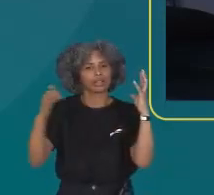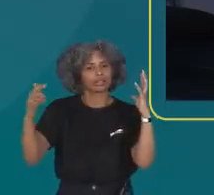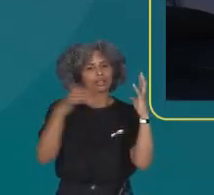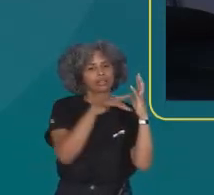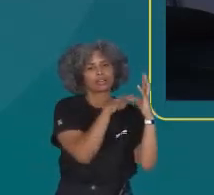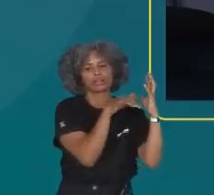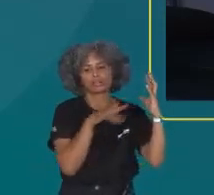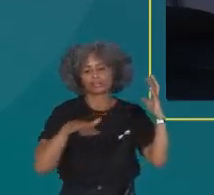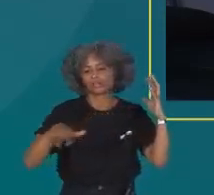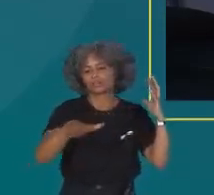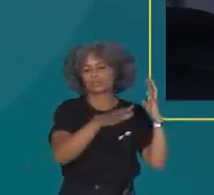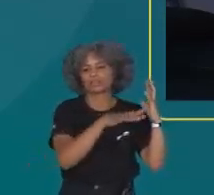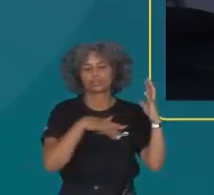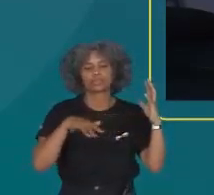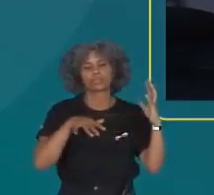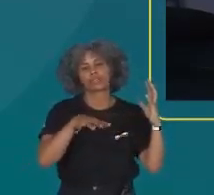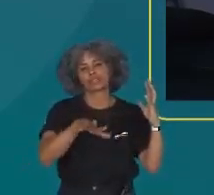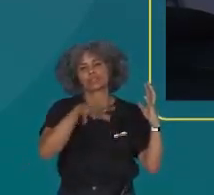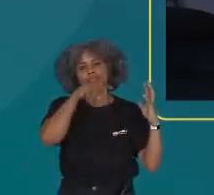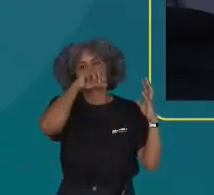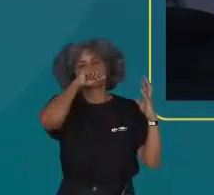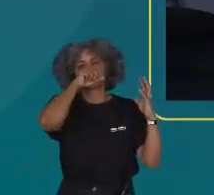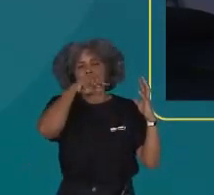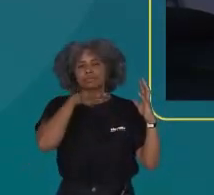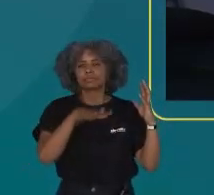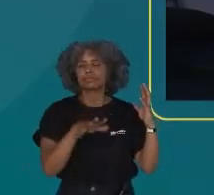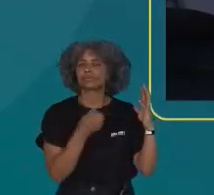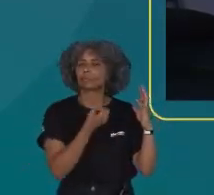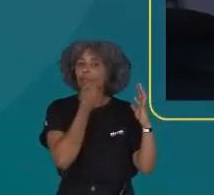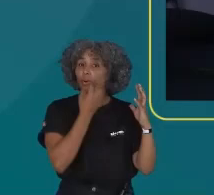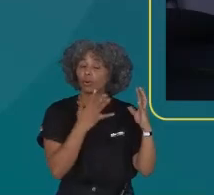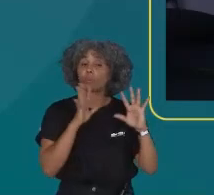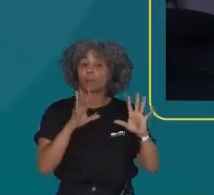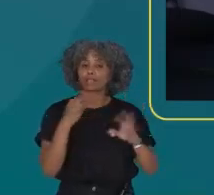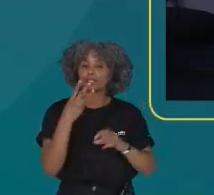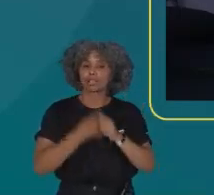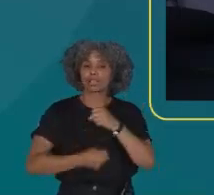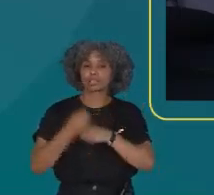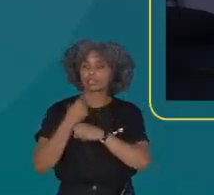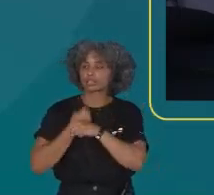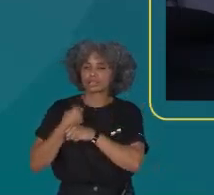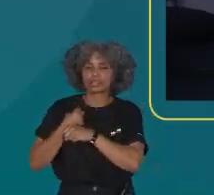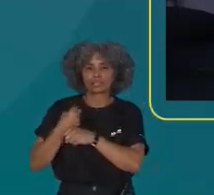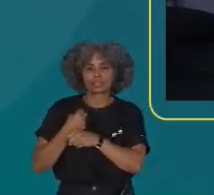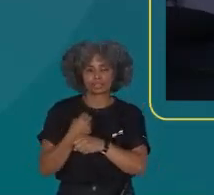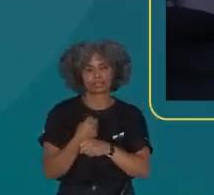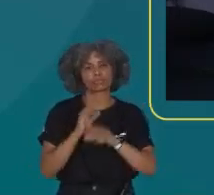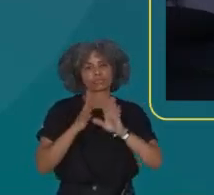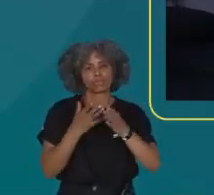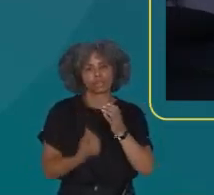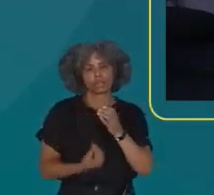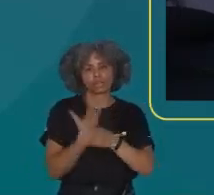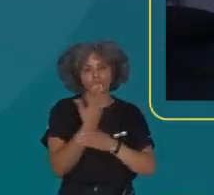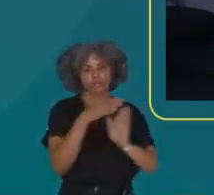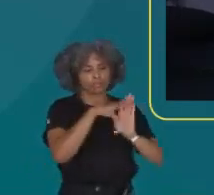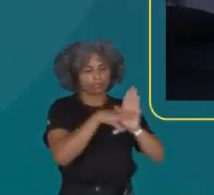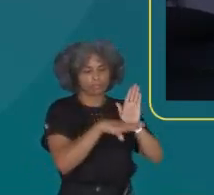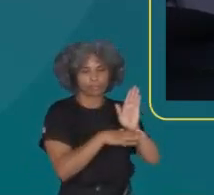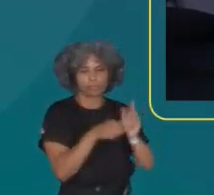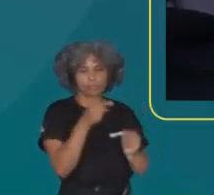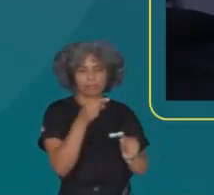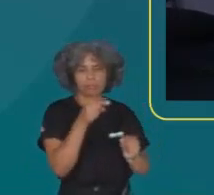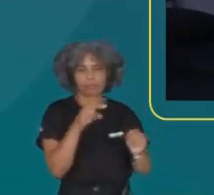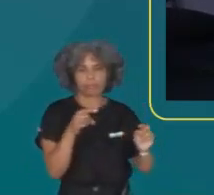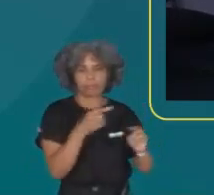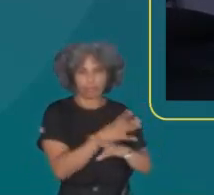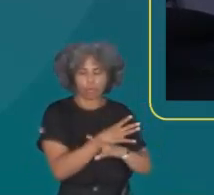3 years, that we really had a new program to also plant shrubs and to